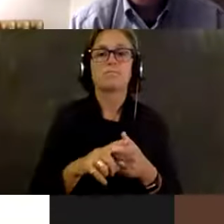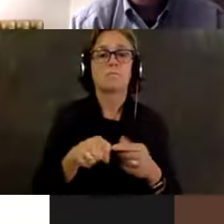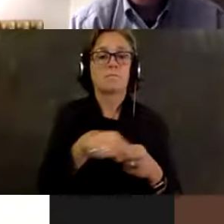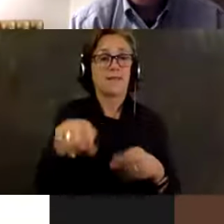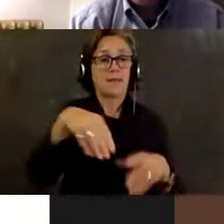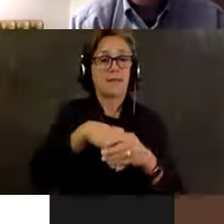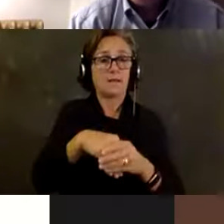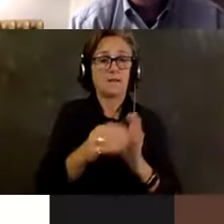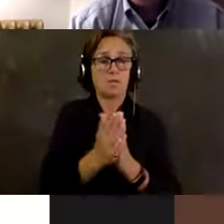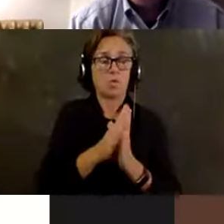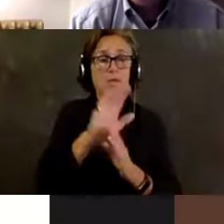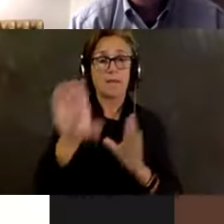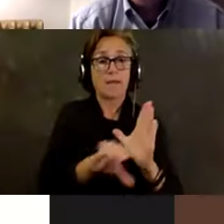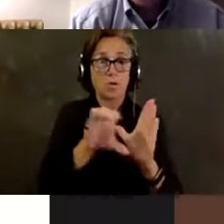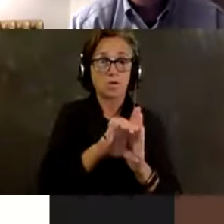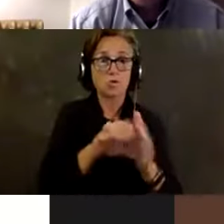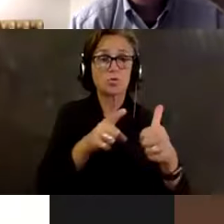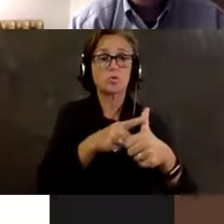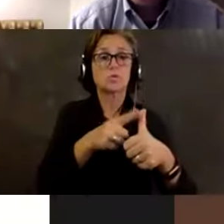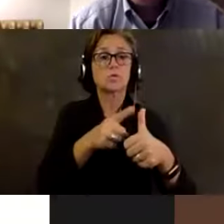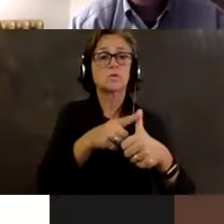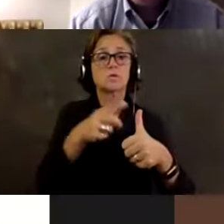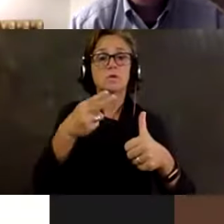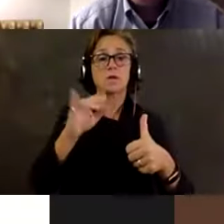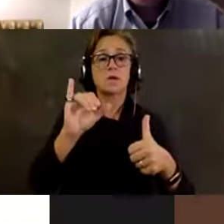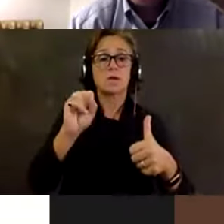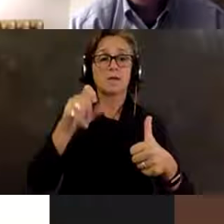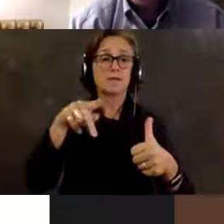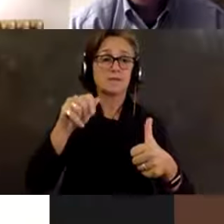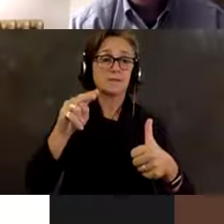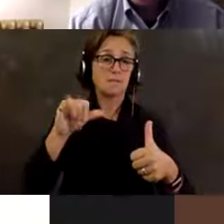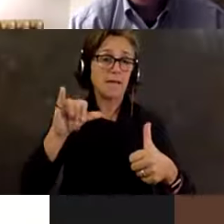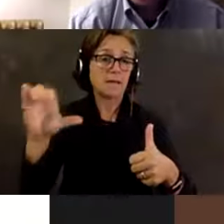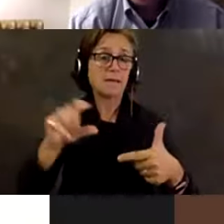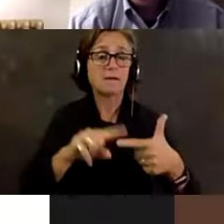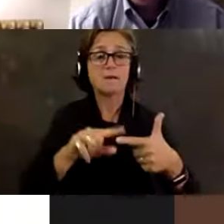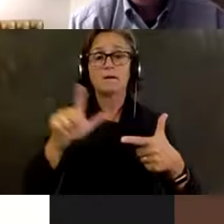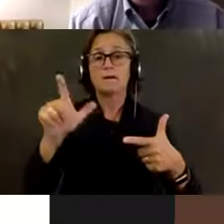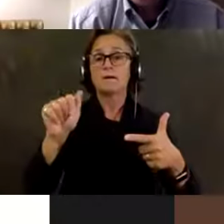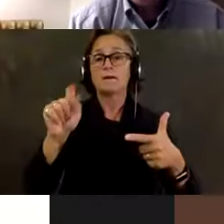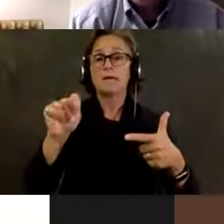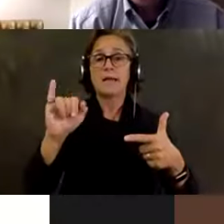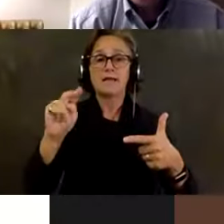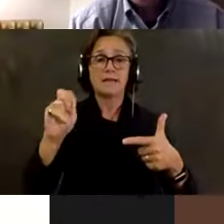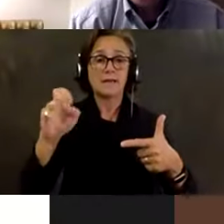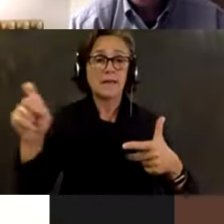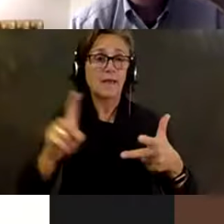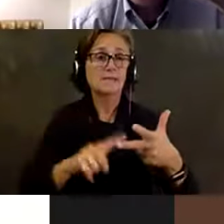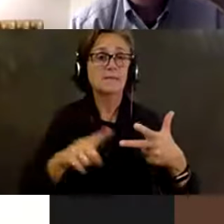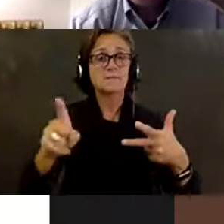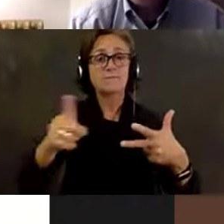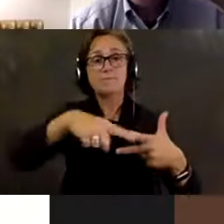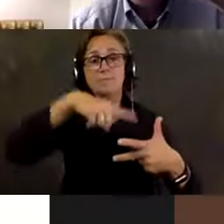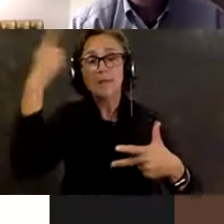are Hispanic, Latinx, Native American, Black. You see everybody in the book. But